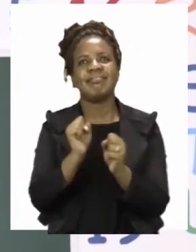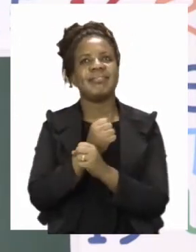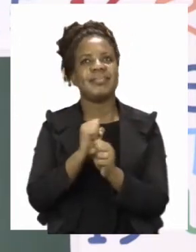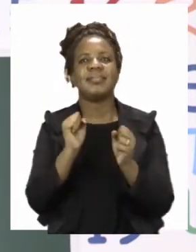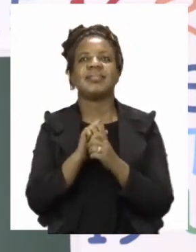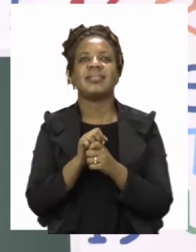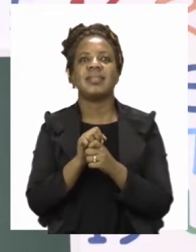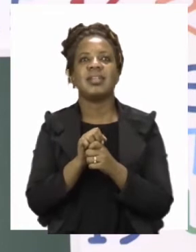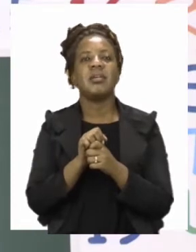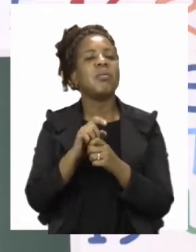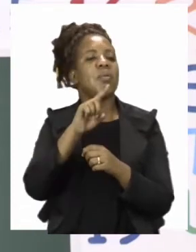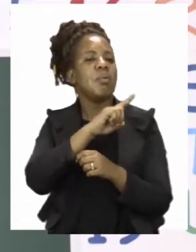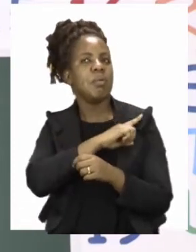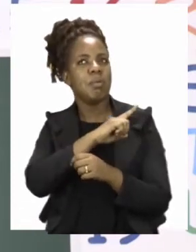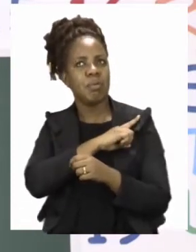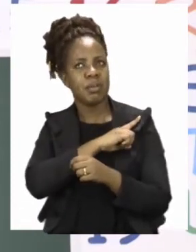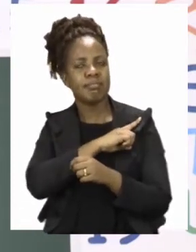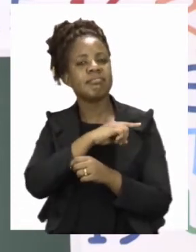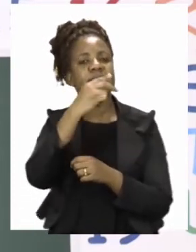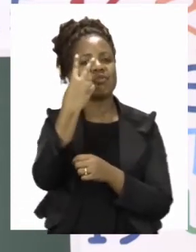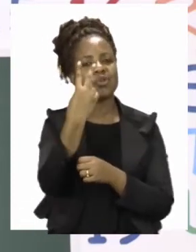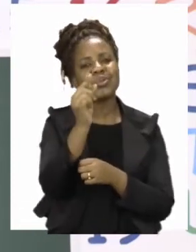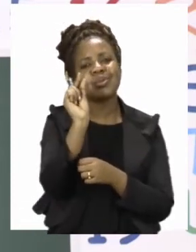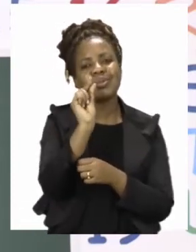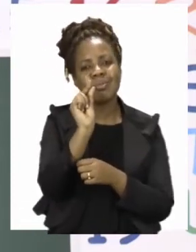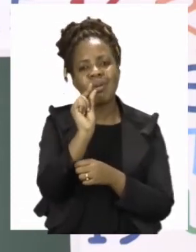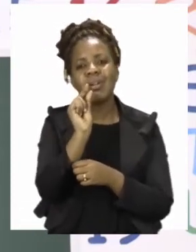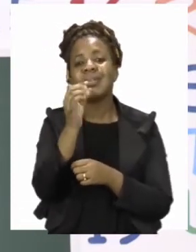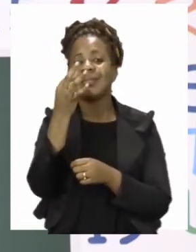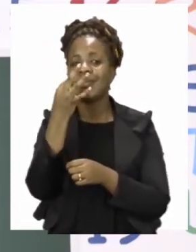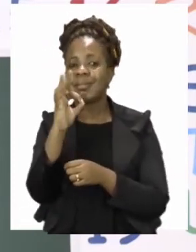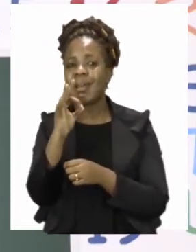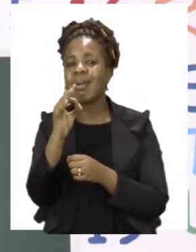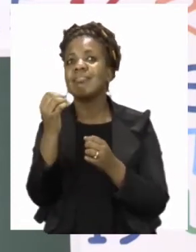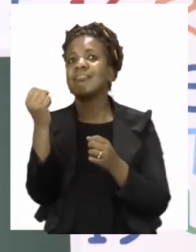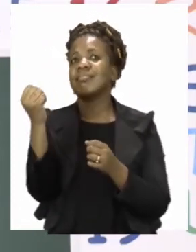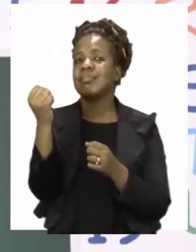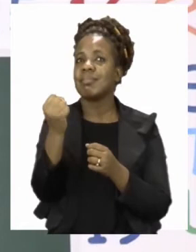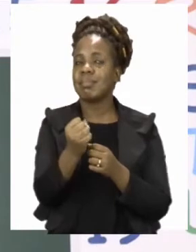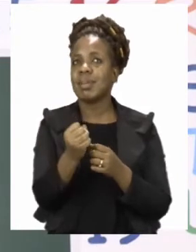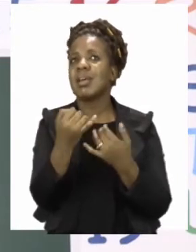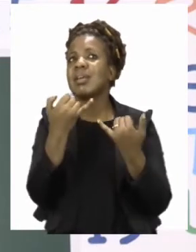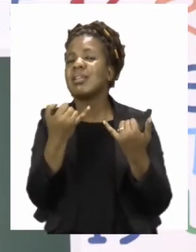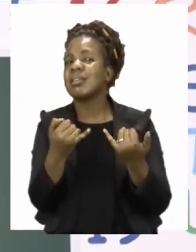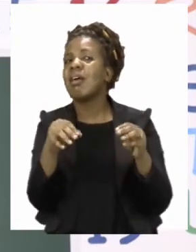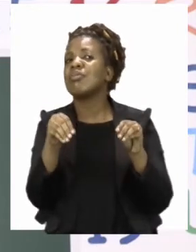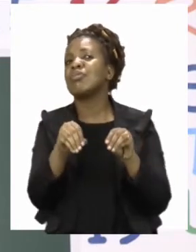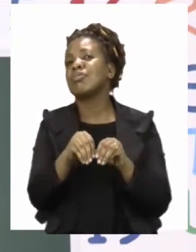going to be doing subtraction. But not just any subtraction, my dear children. We are going to be